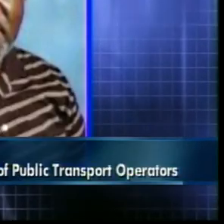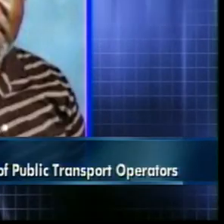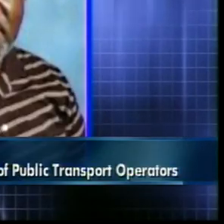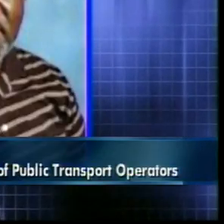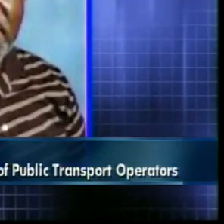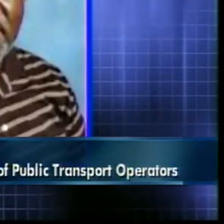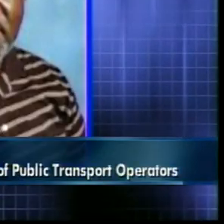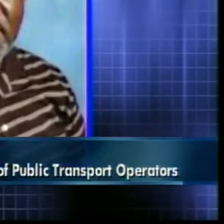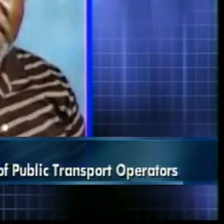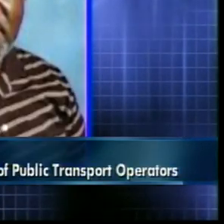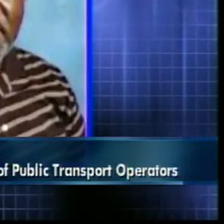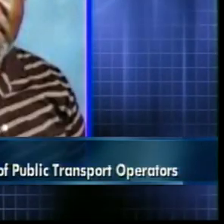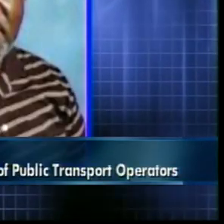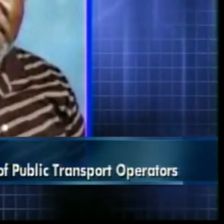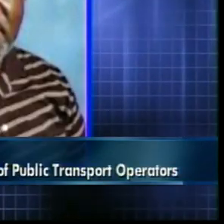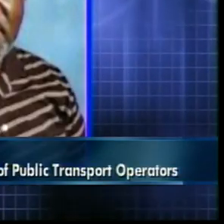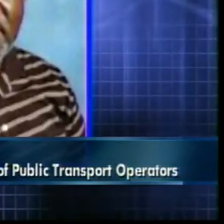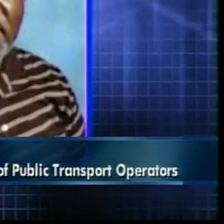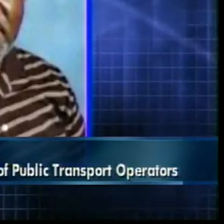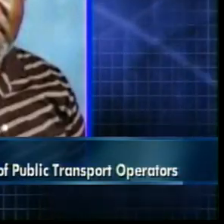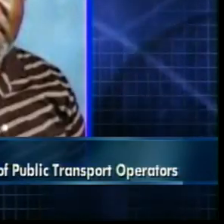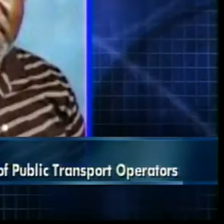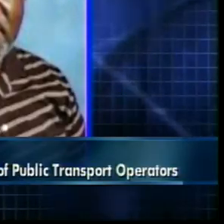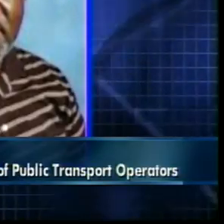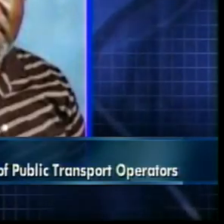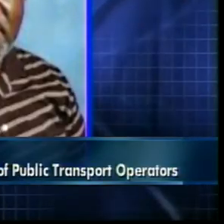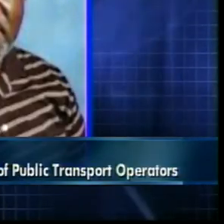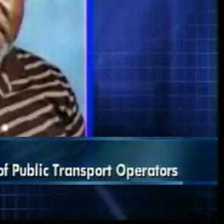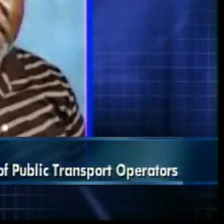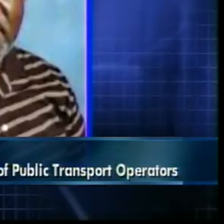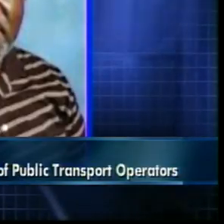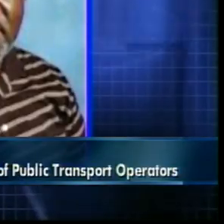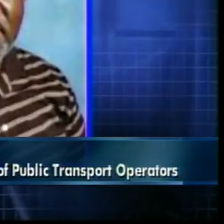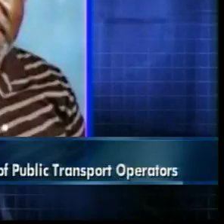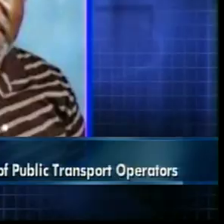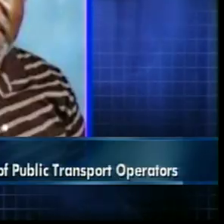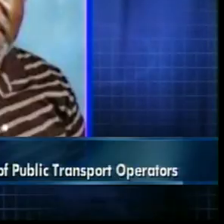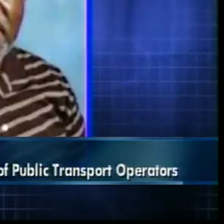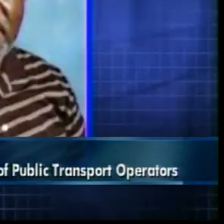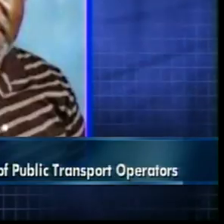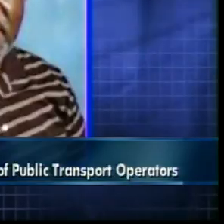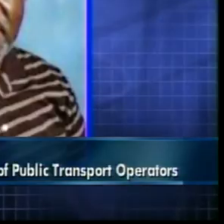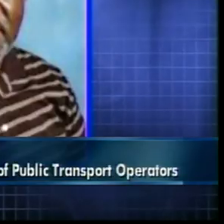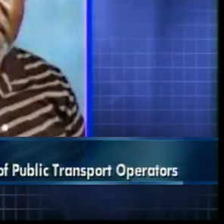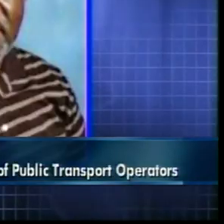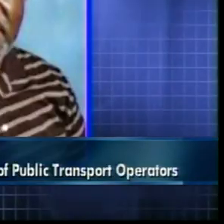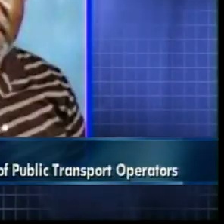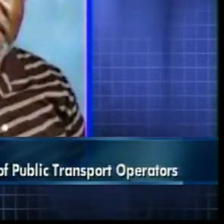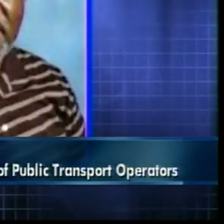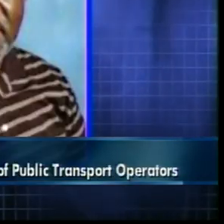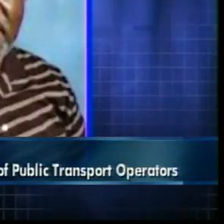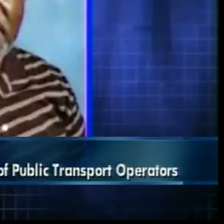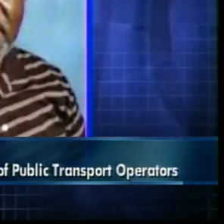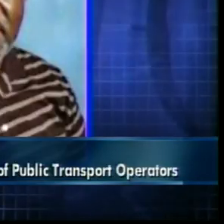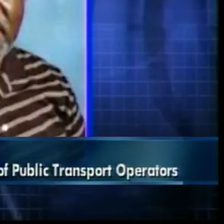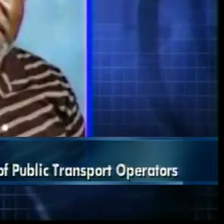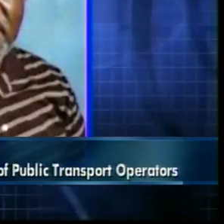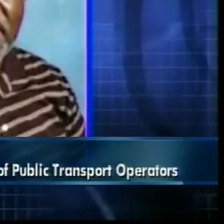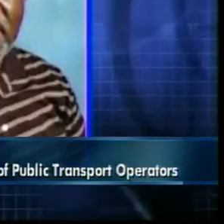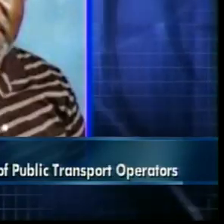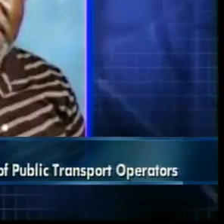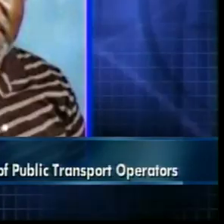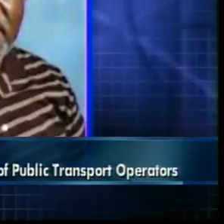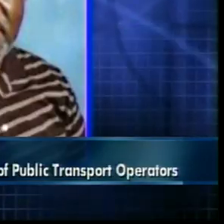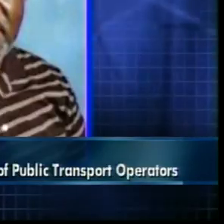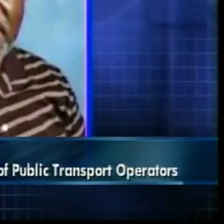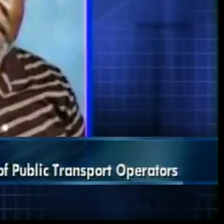as long as there's no full compliance, as the Minister has seen when that was rolled out, well then he's